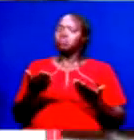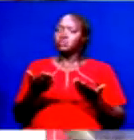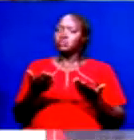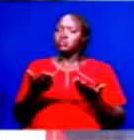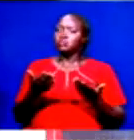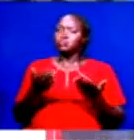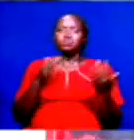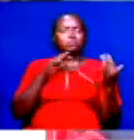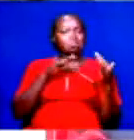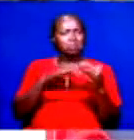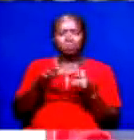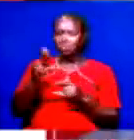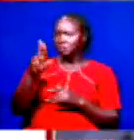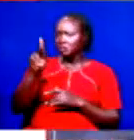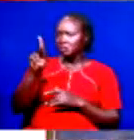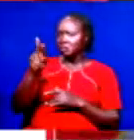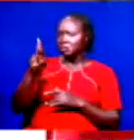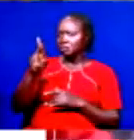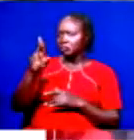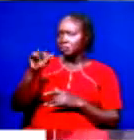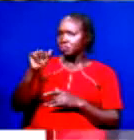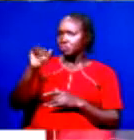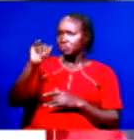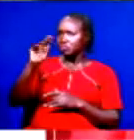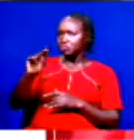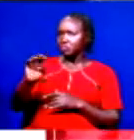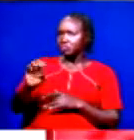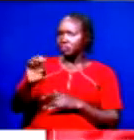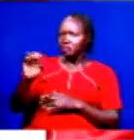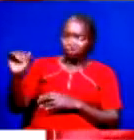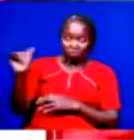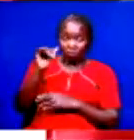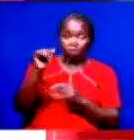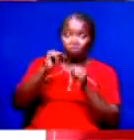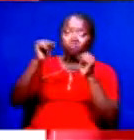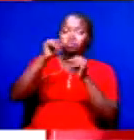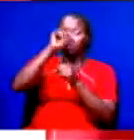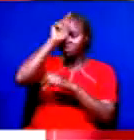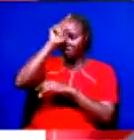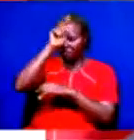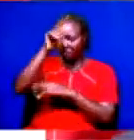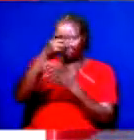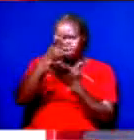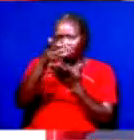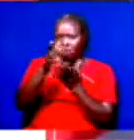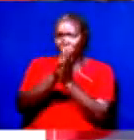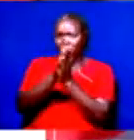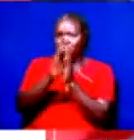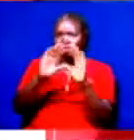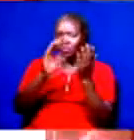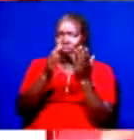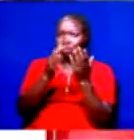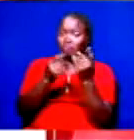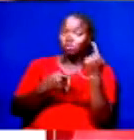in Ukraine. There's the earthquake in Turkey. I mean, there are a lot of competing interests. But